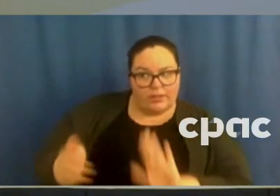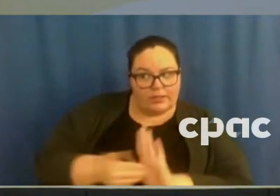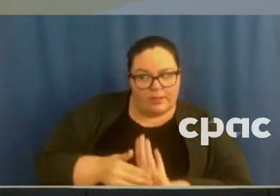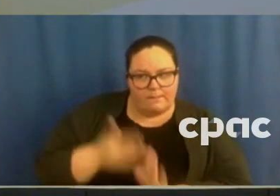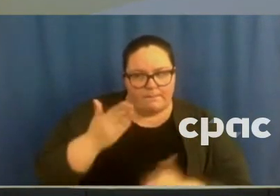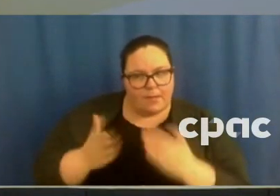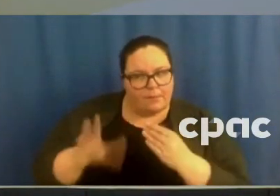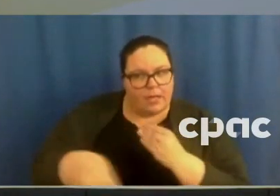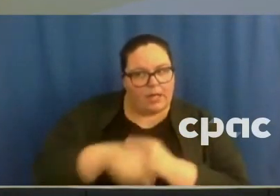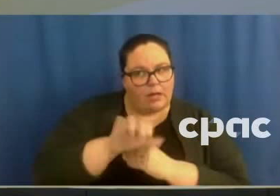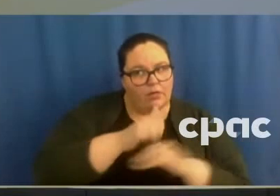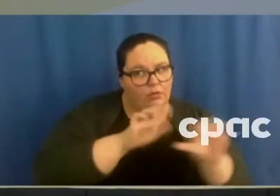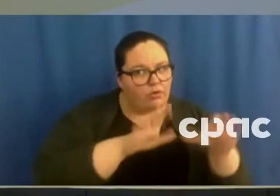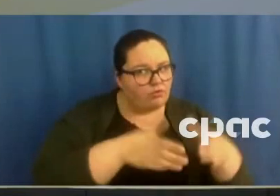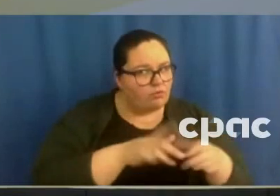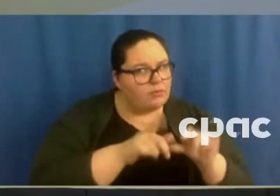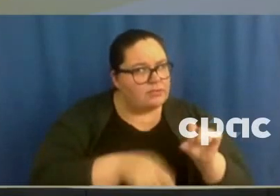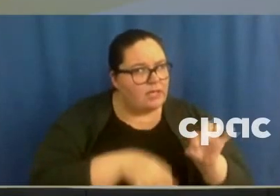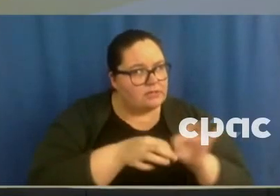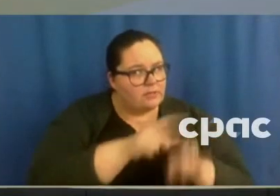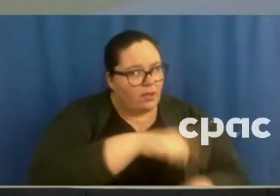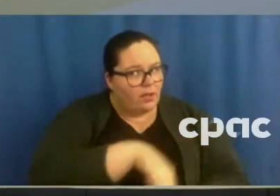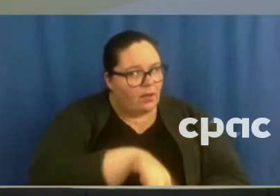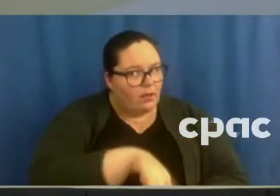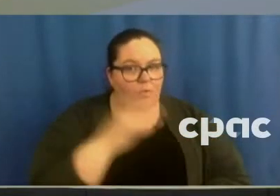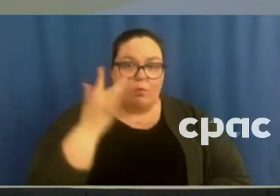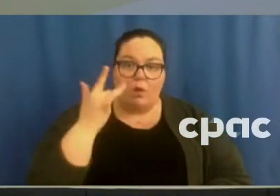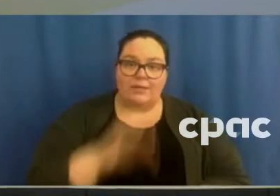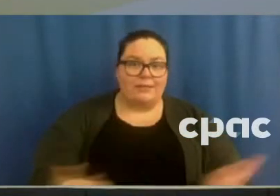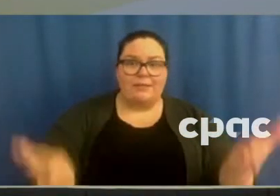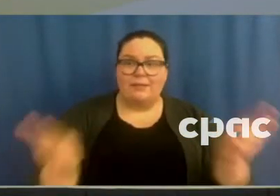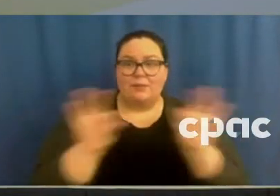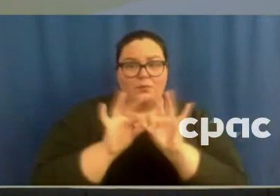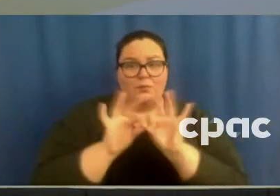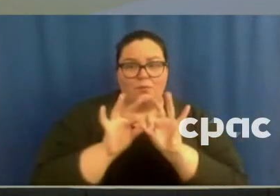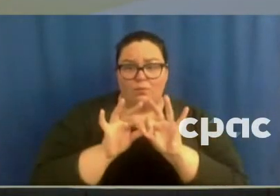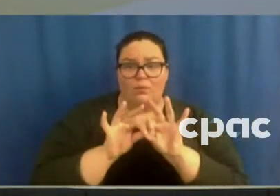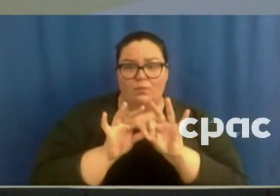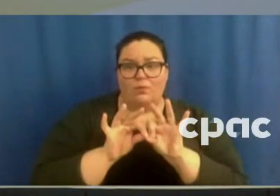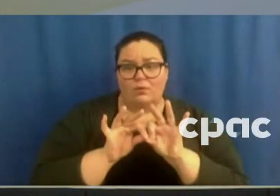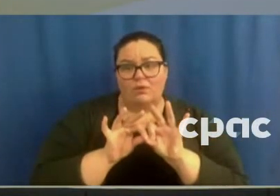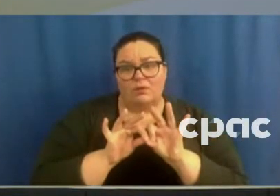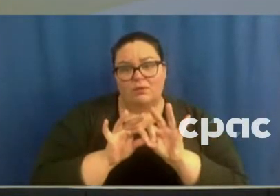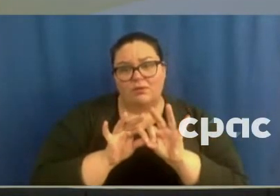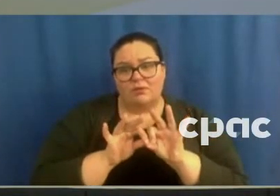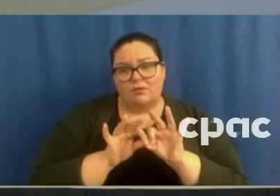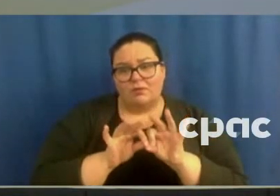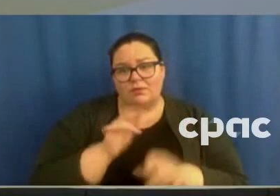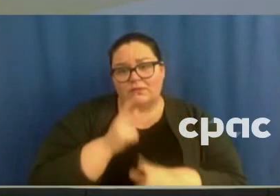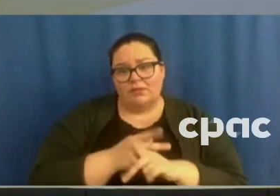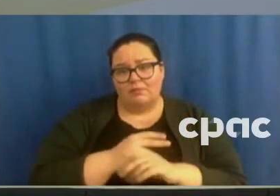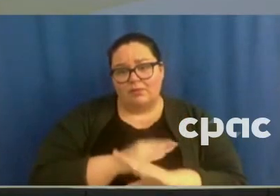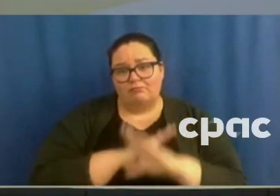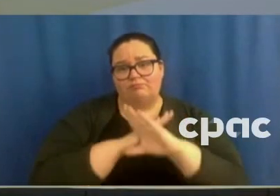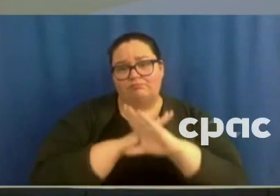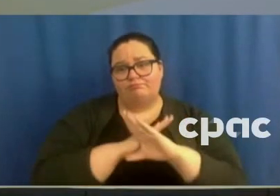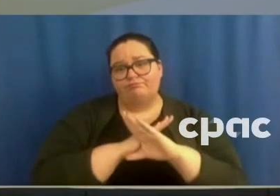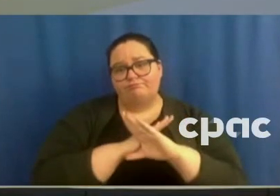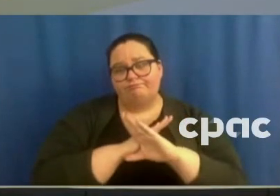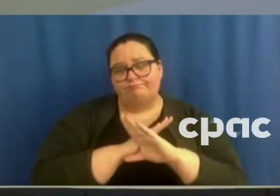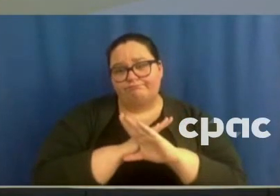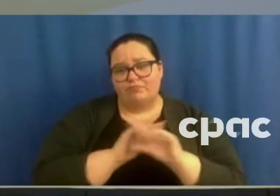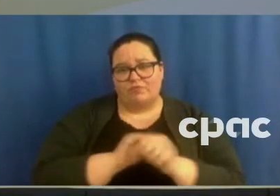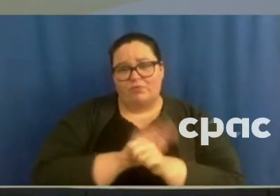be testing, because that is a really important part of our process here, and